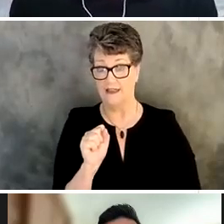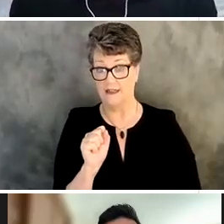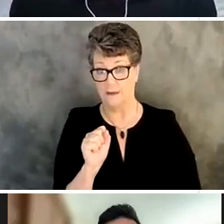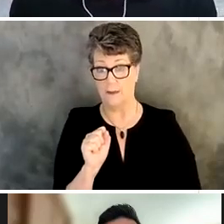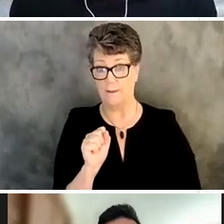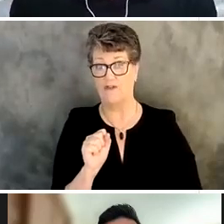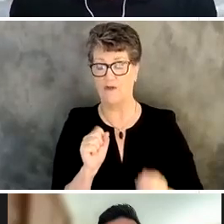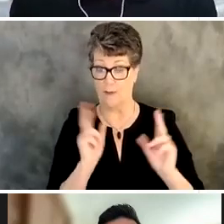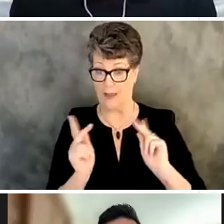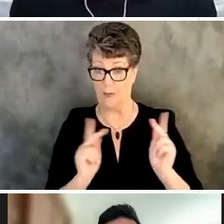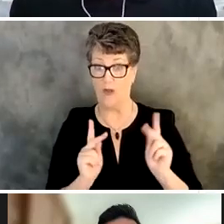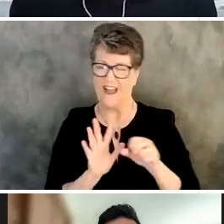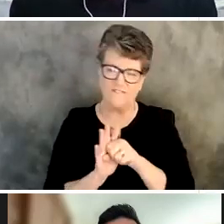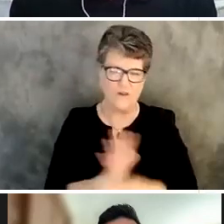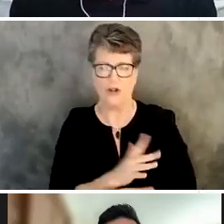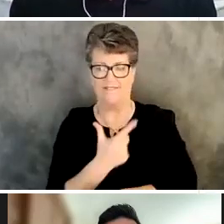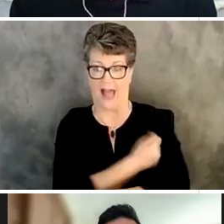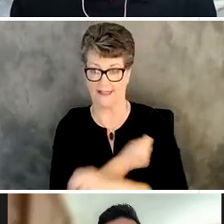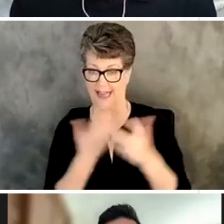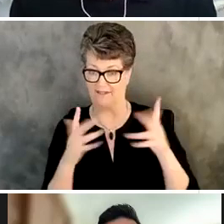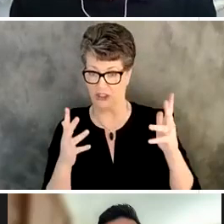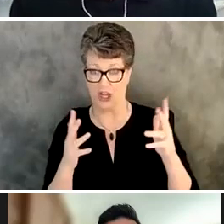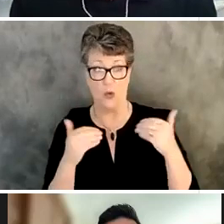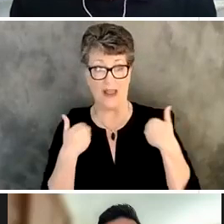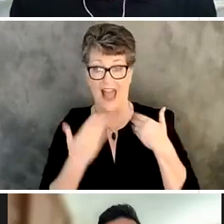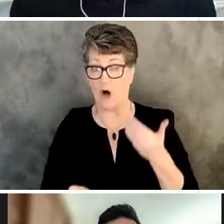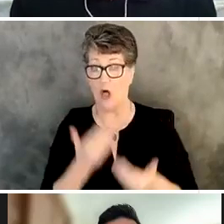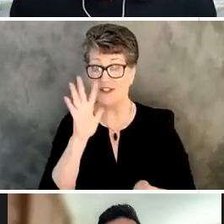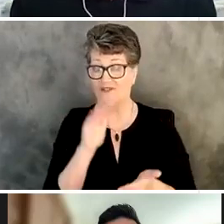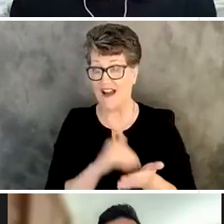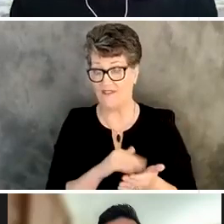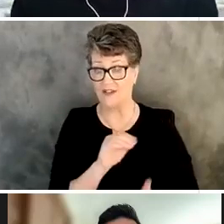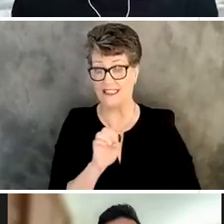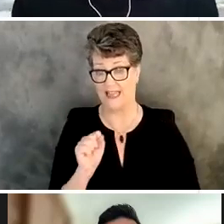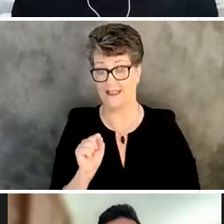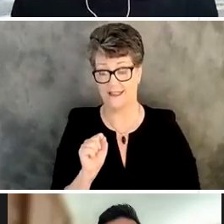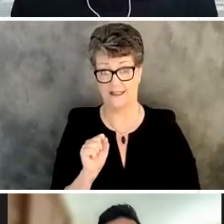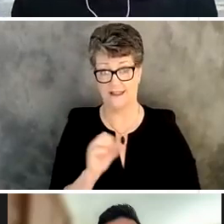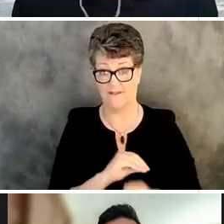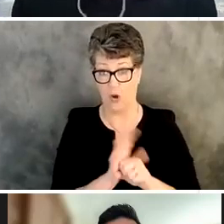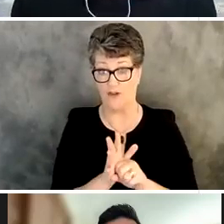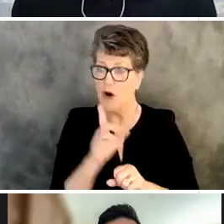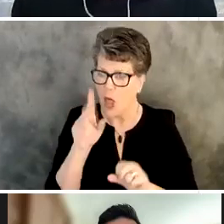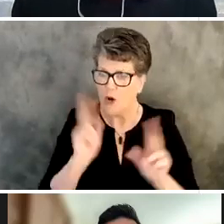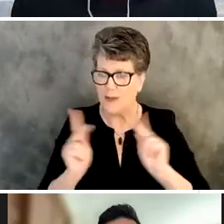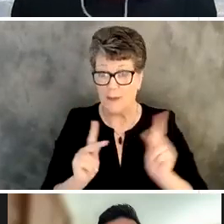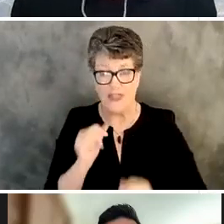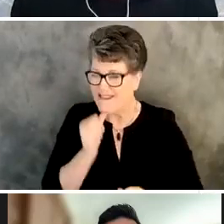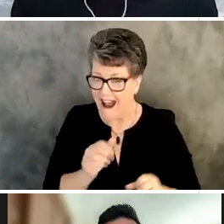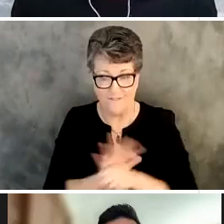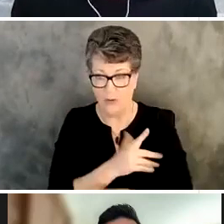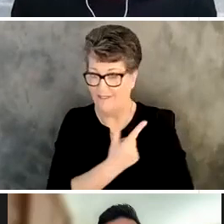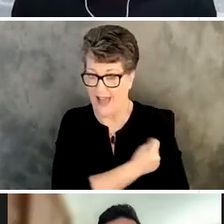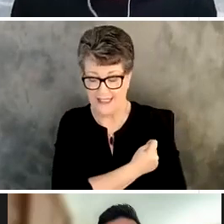for individuals who are fully vaccinated, we have almost 5,000 cases. But for those who are not fully